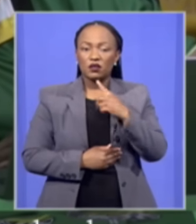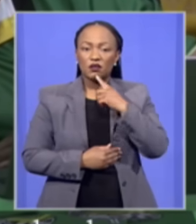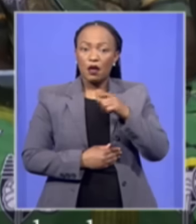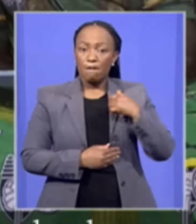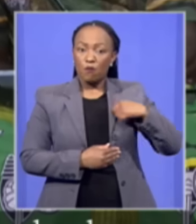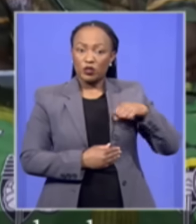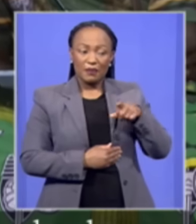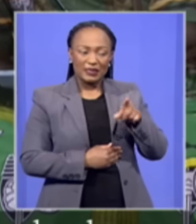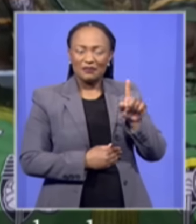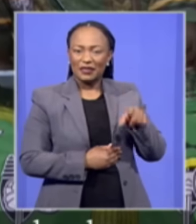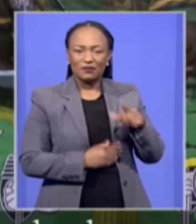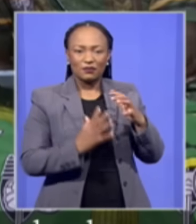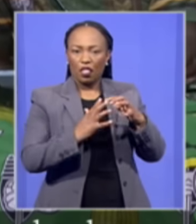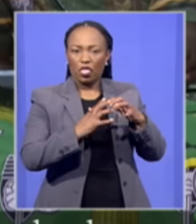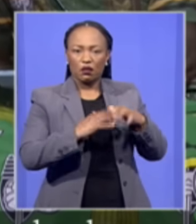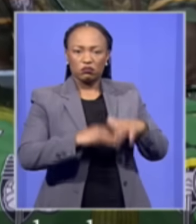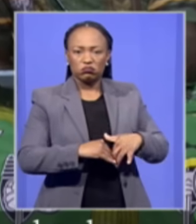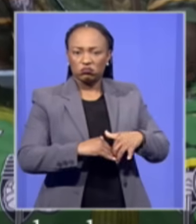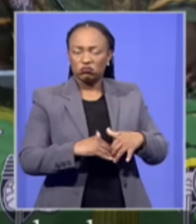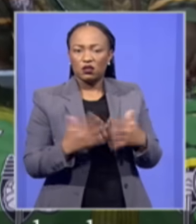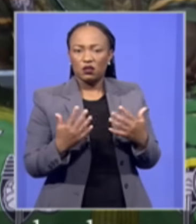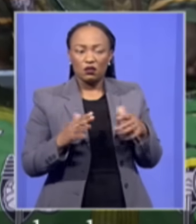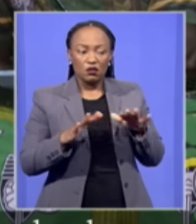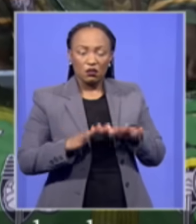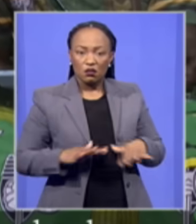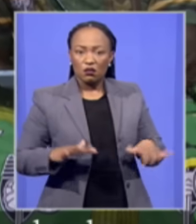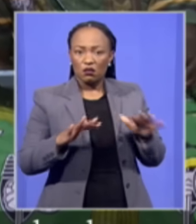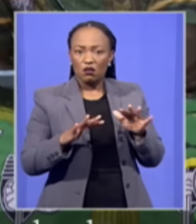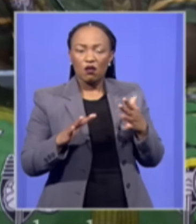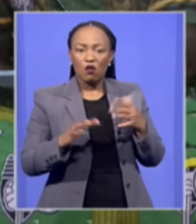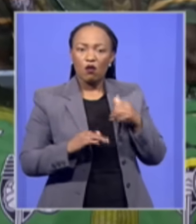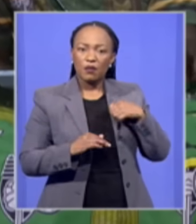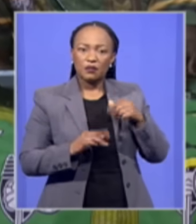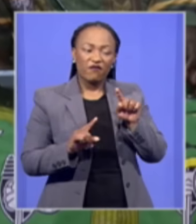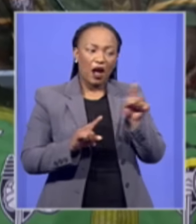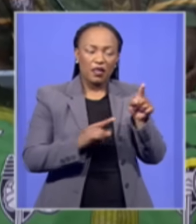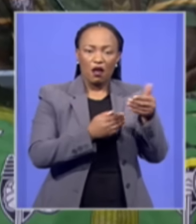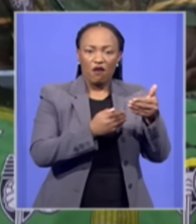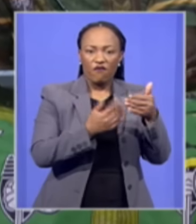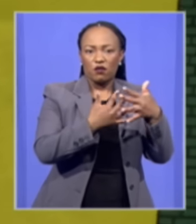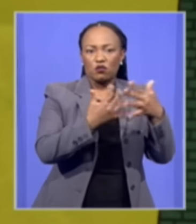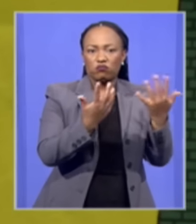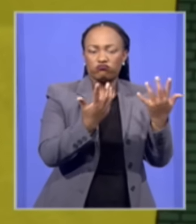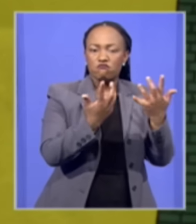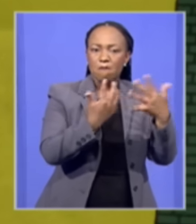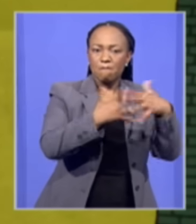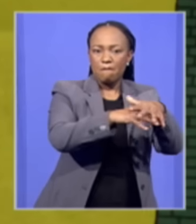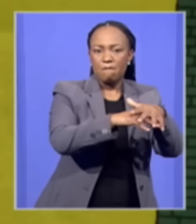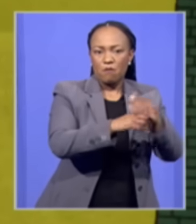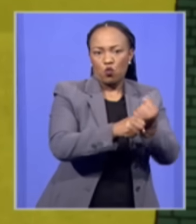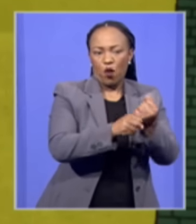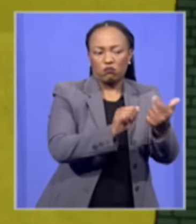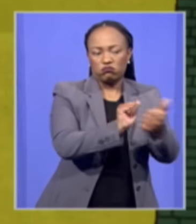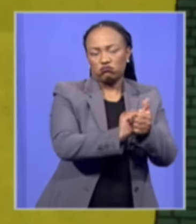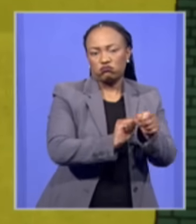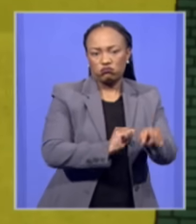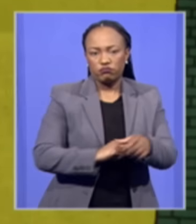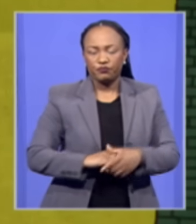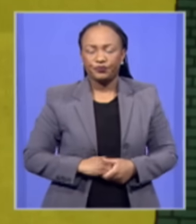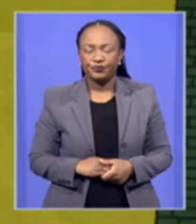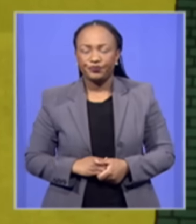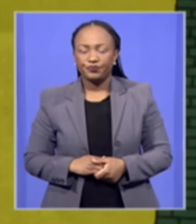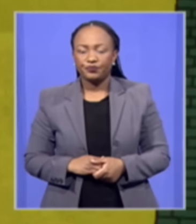fedisiwe gotlhelele le gore dikgaolo tsotlhe tsa one di sitlhamolelwe mo dimasepaleng tse di gaufi. Thabiso Moss,